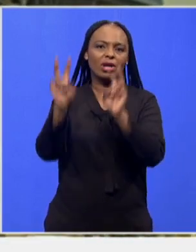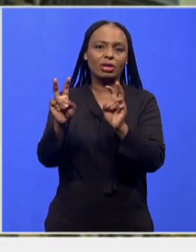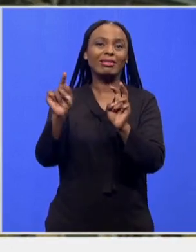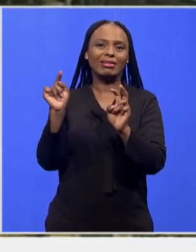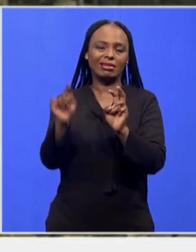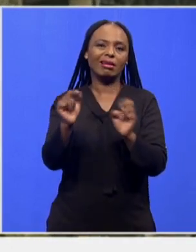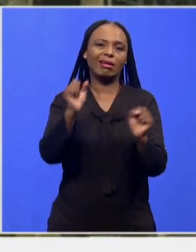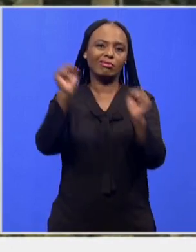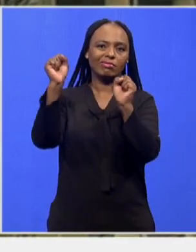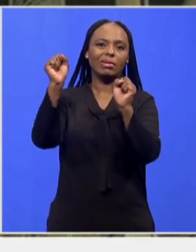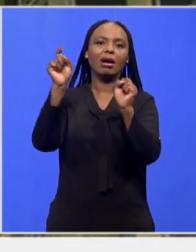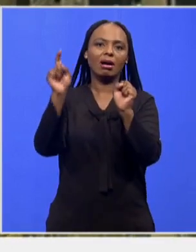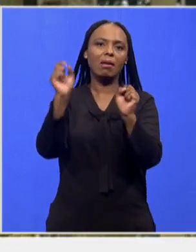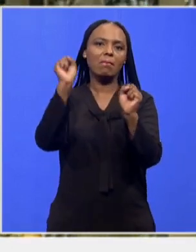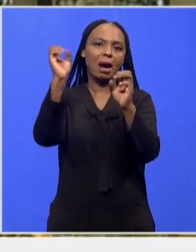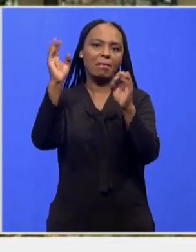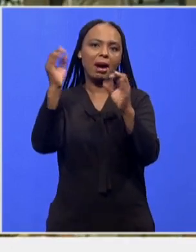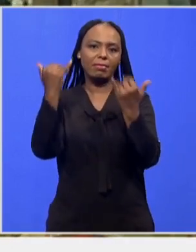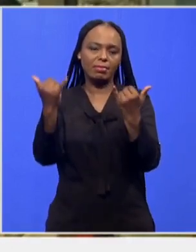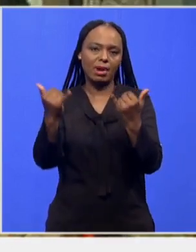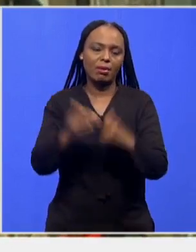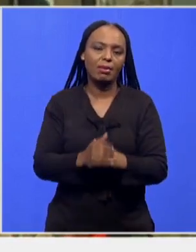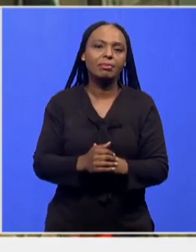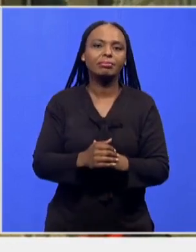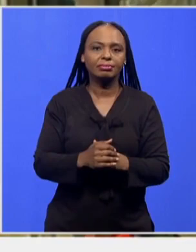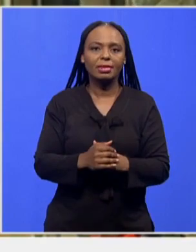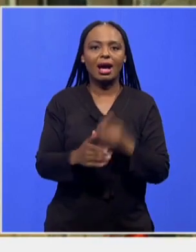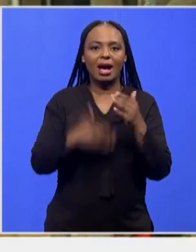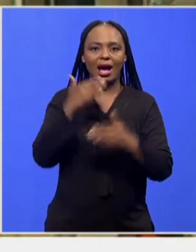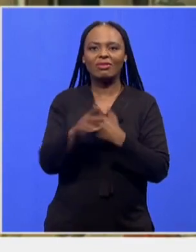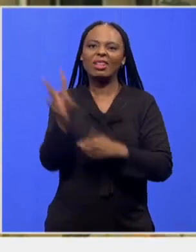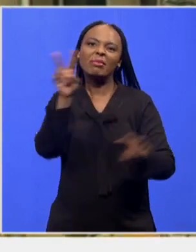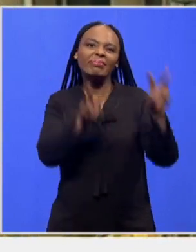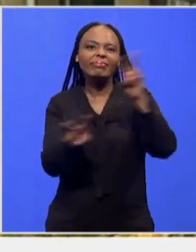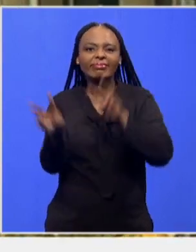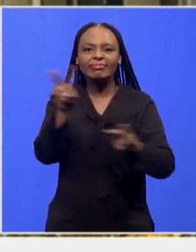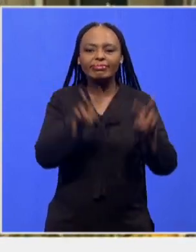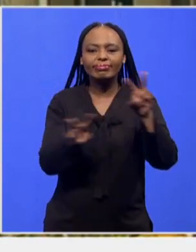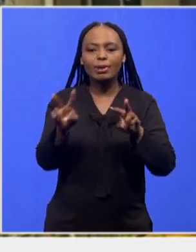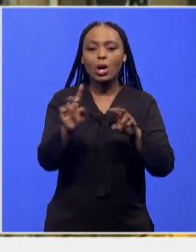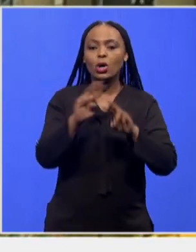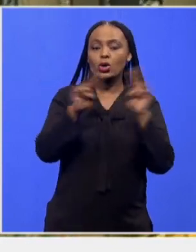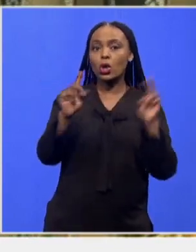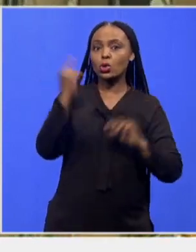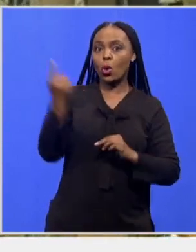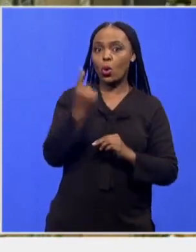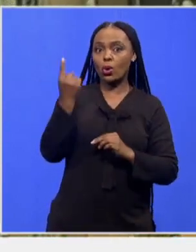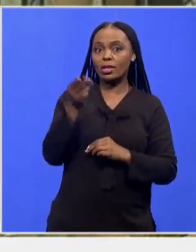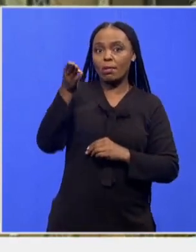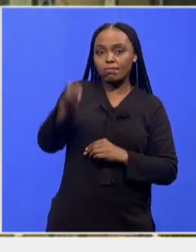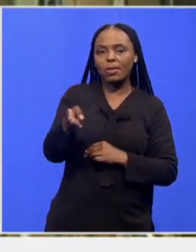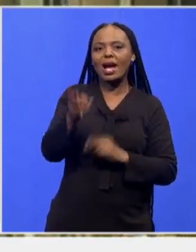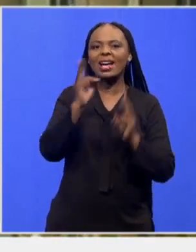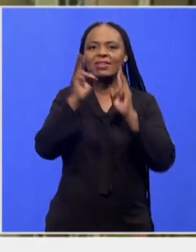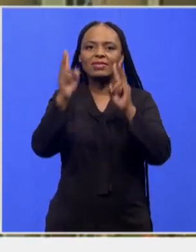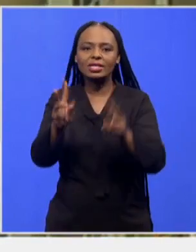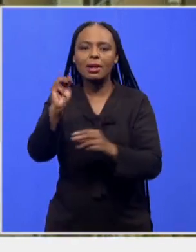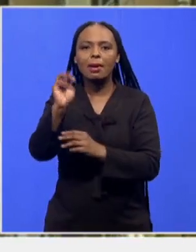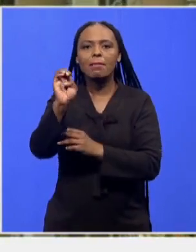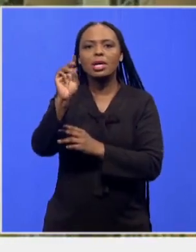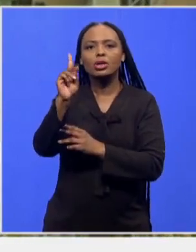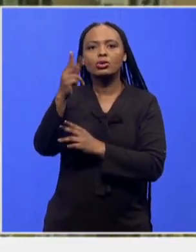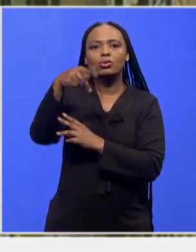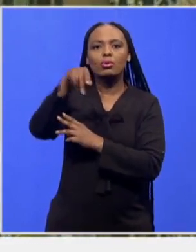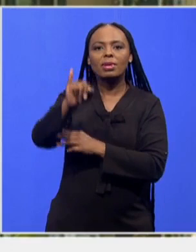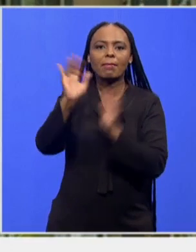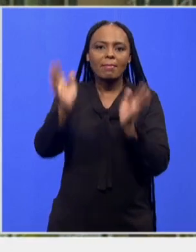we hope he will be able to address after his walkabout. And it's not only here that he's going to be visiting Medupi only, he's also